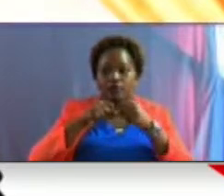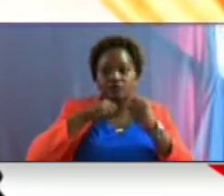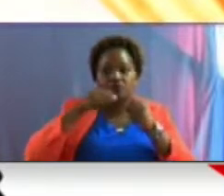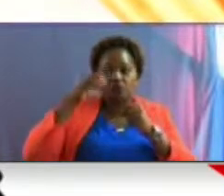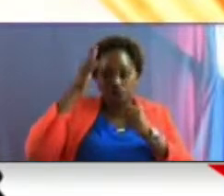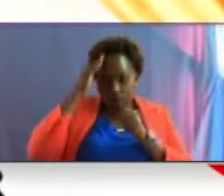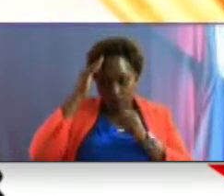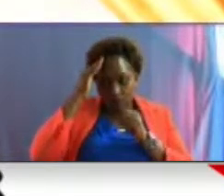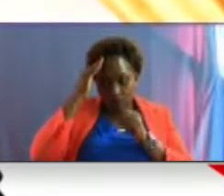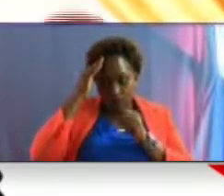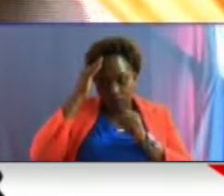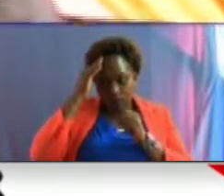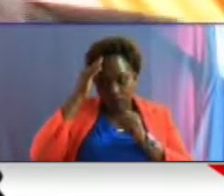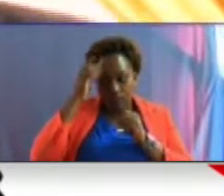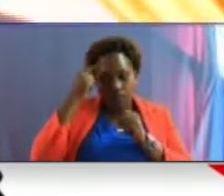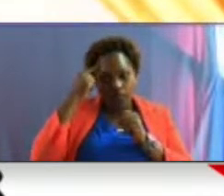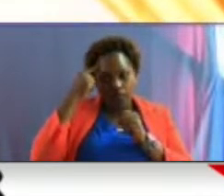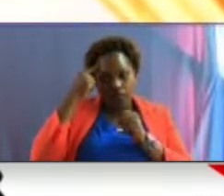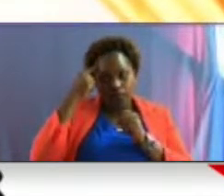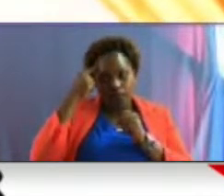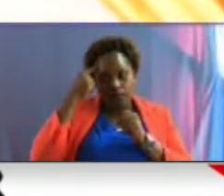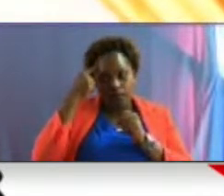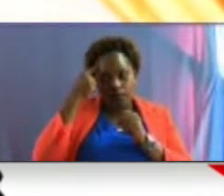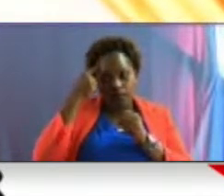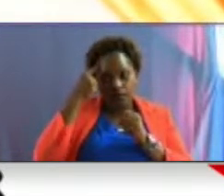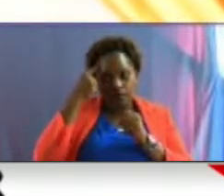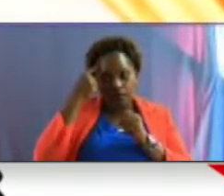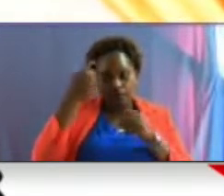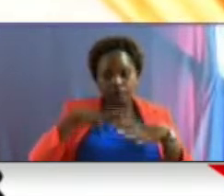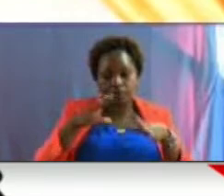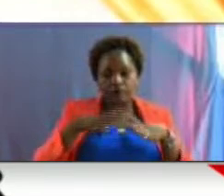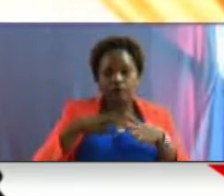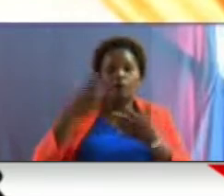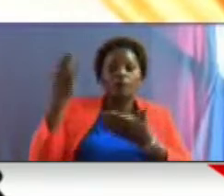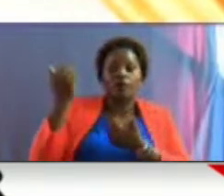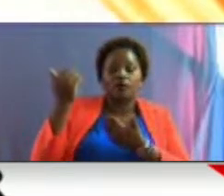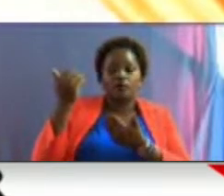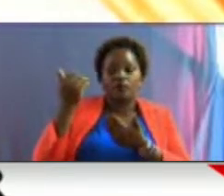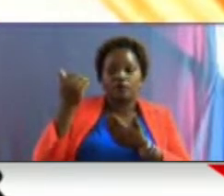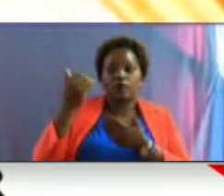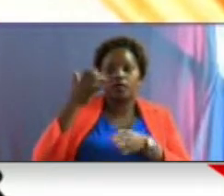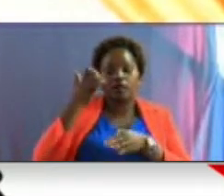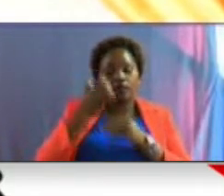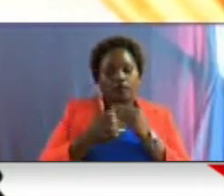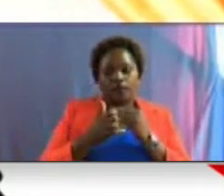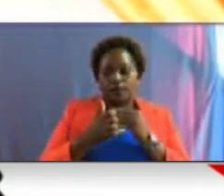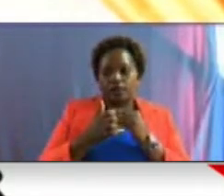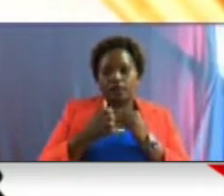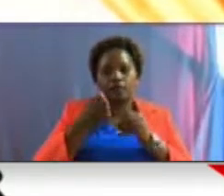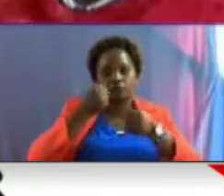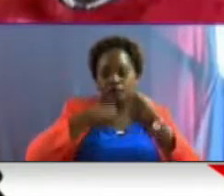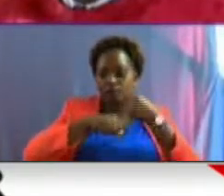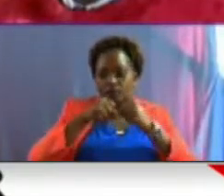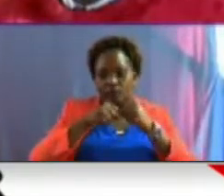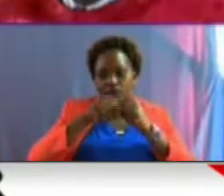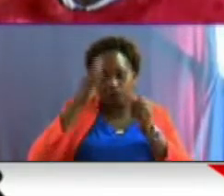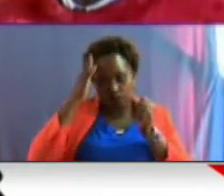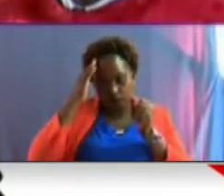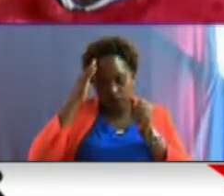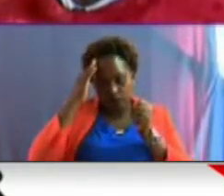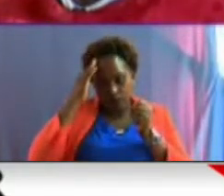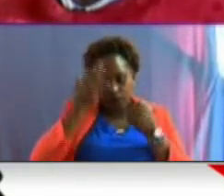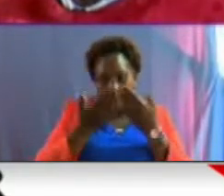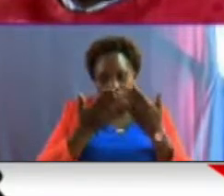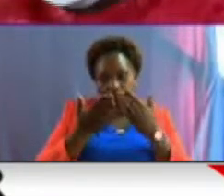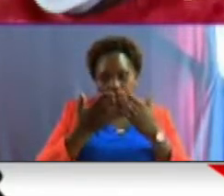know. I think people have been hoping that it will end, but scientifically we know it may